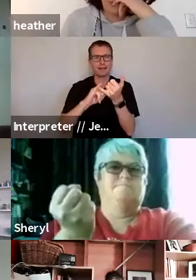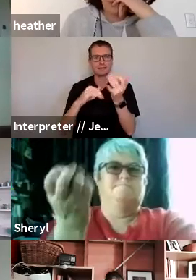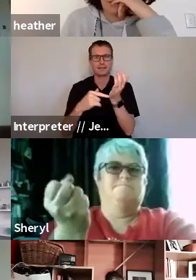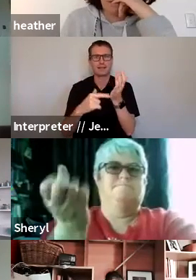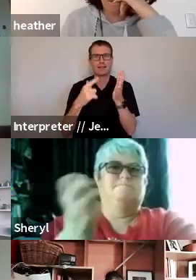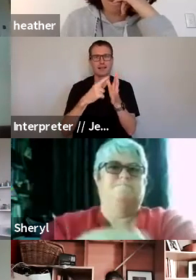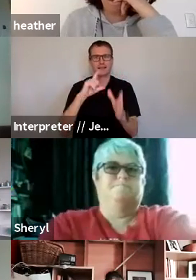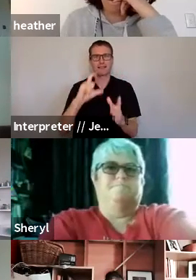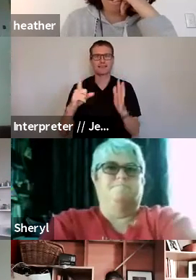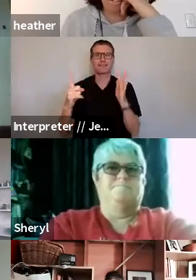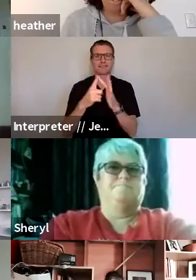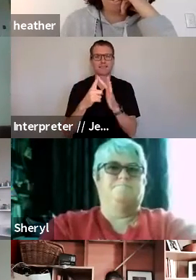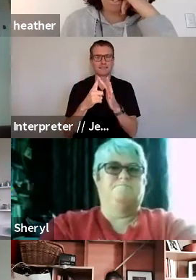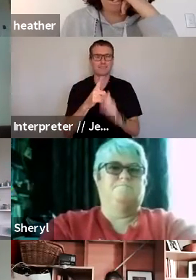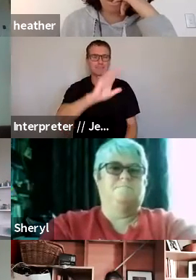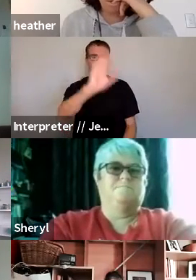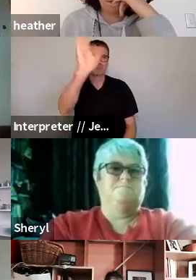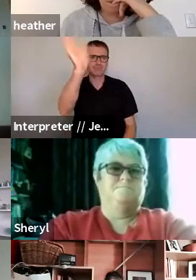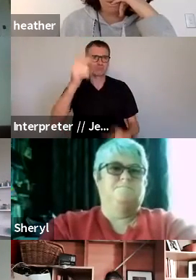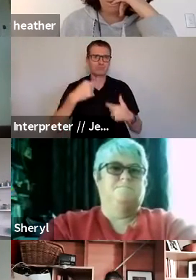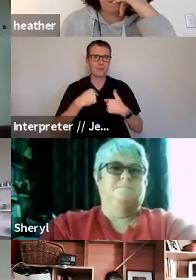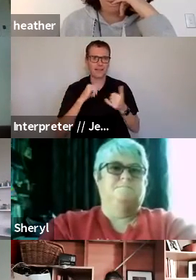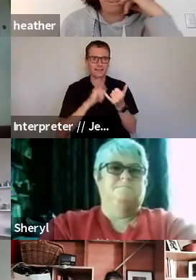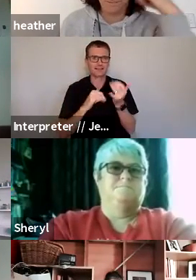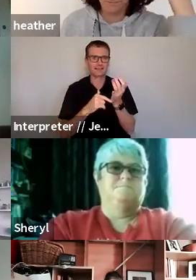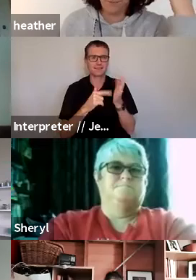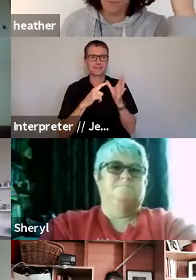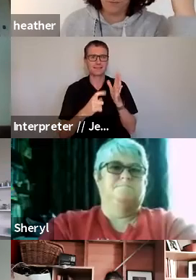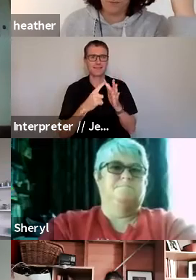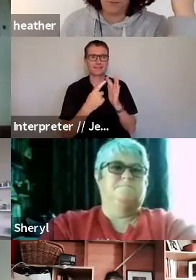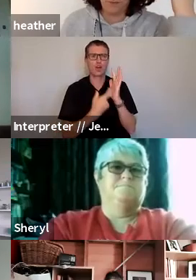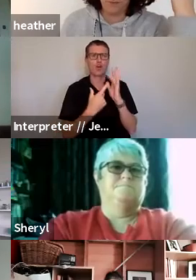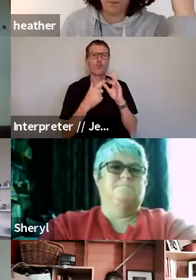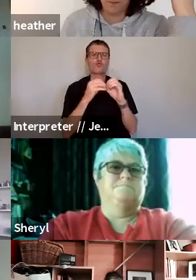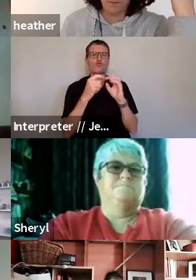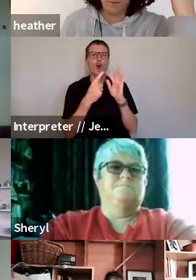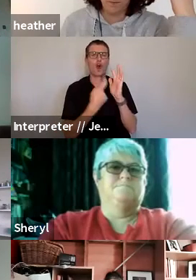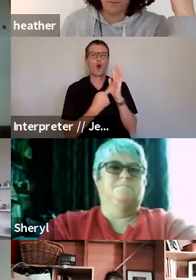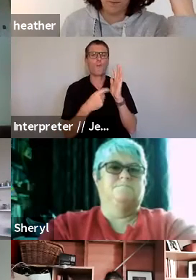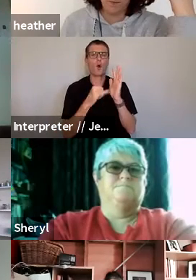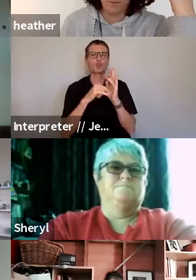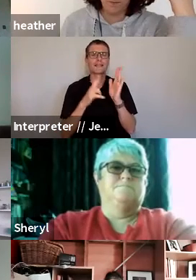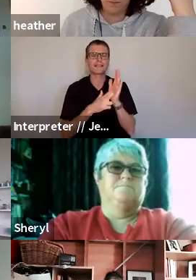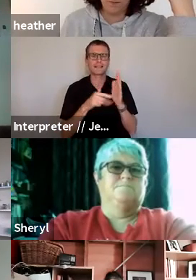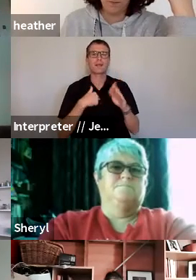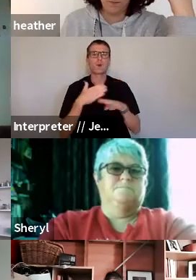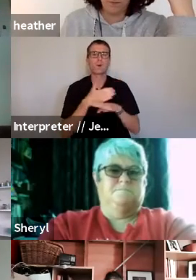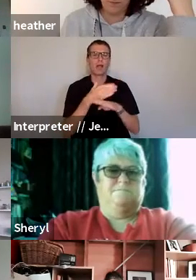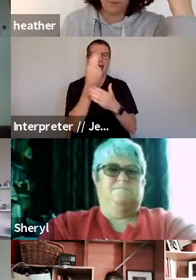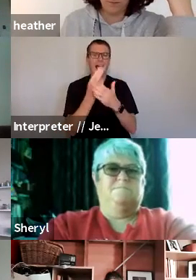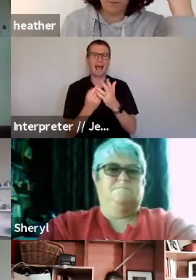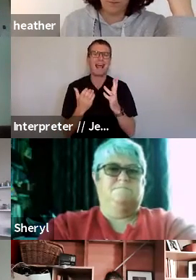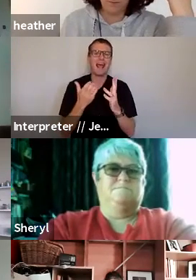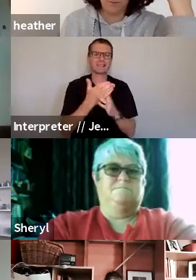everyone, my name is Stace Robertson. I work for Arts Access Aotearoa as the Access, Inclusion and